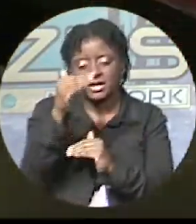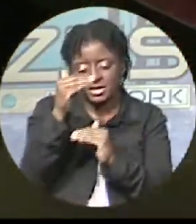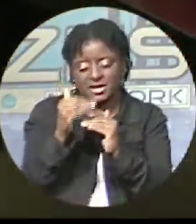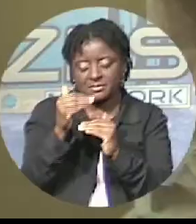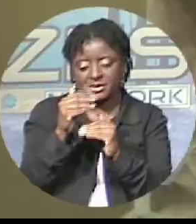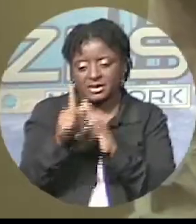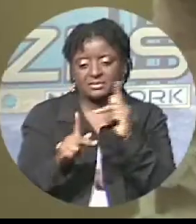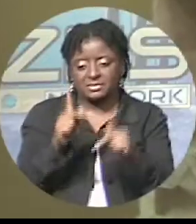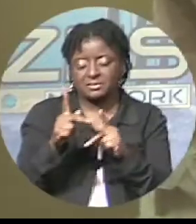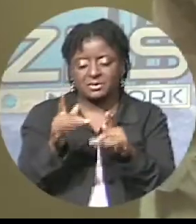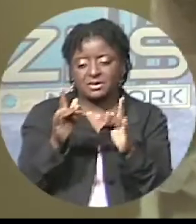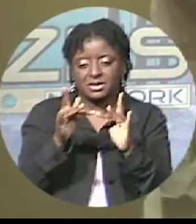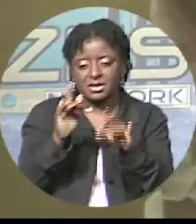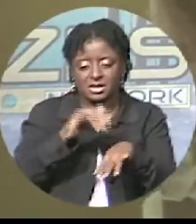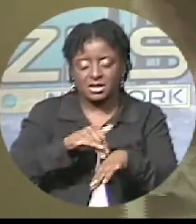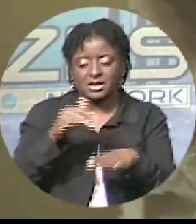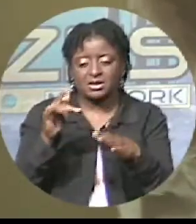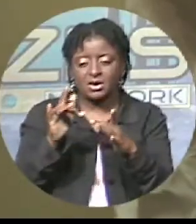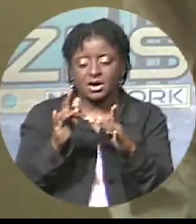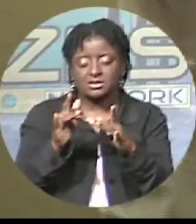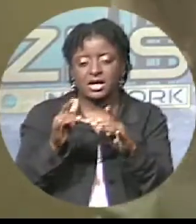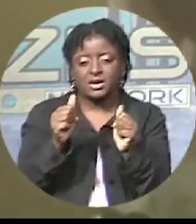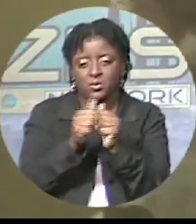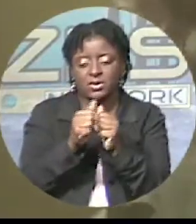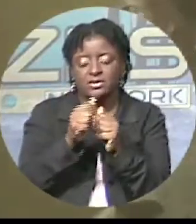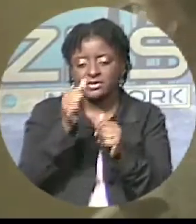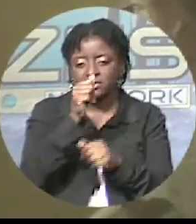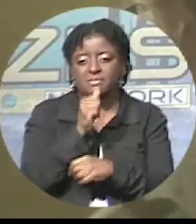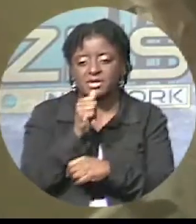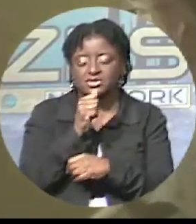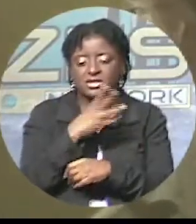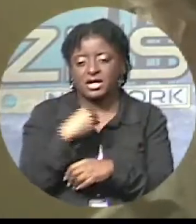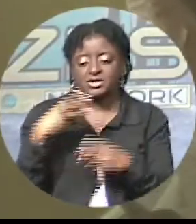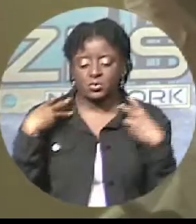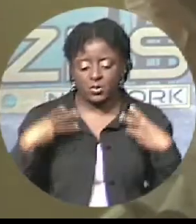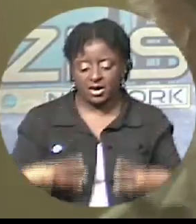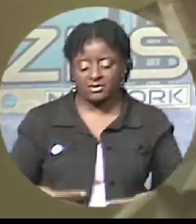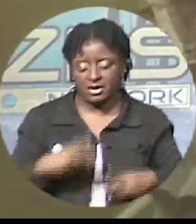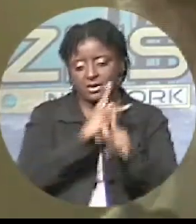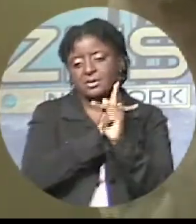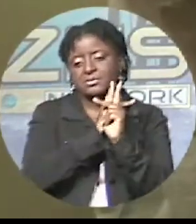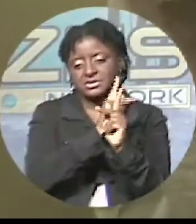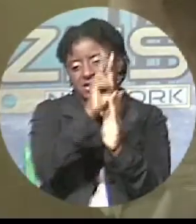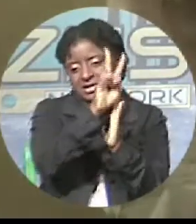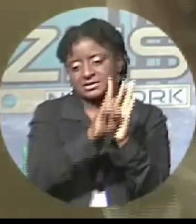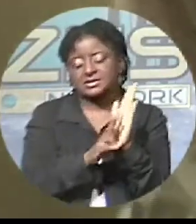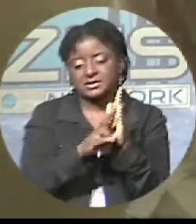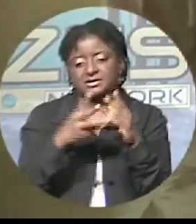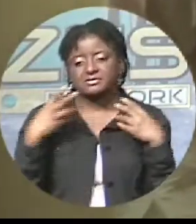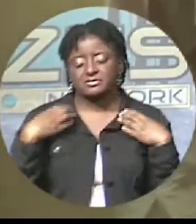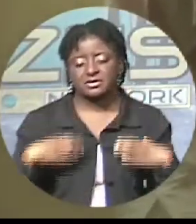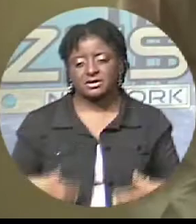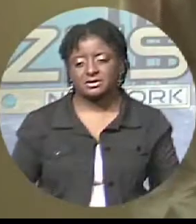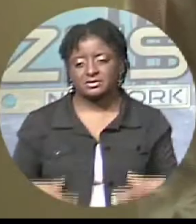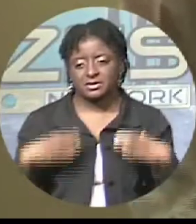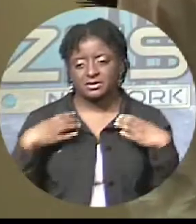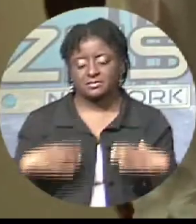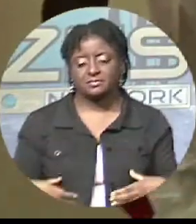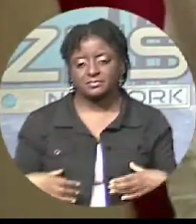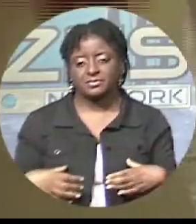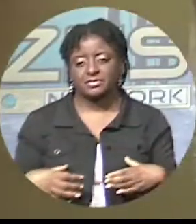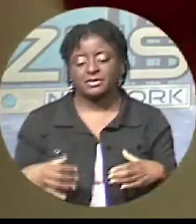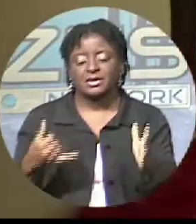in contact with the patient, and donning protective gear. It is a massive prevention.